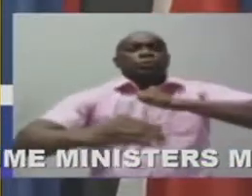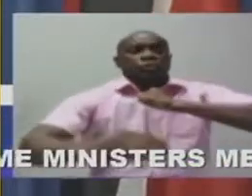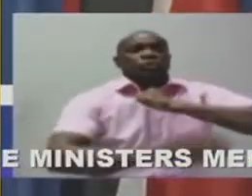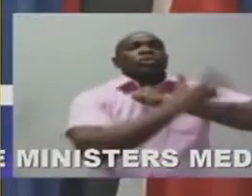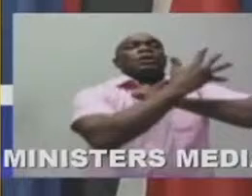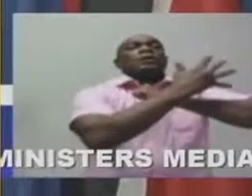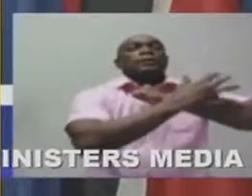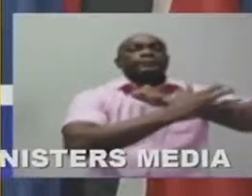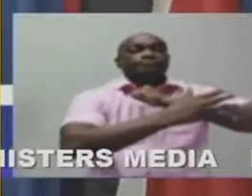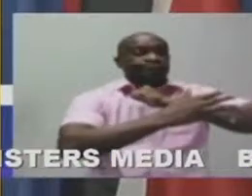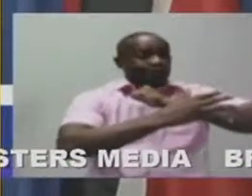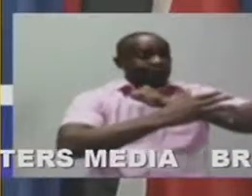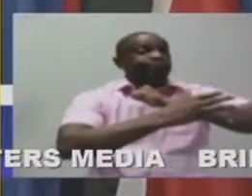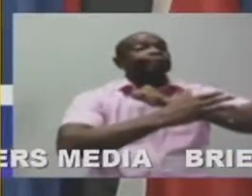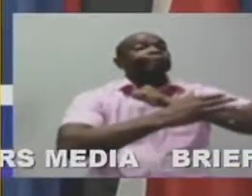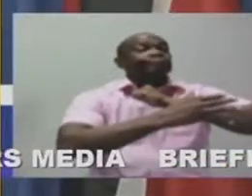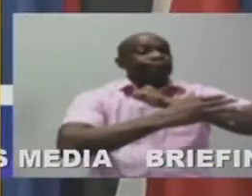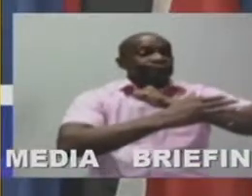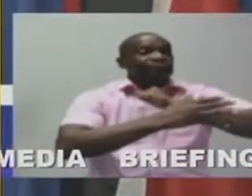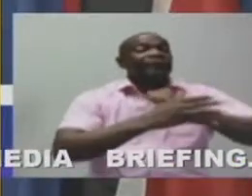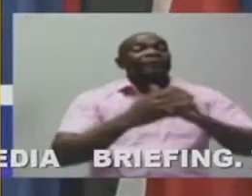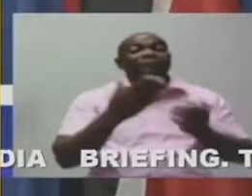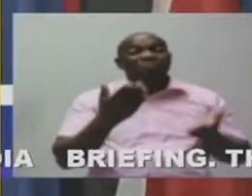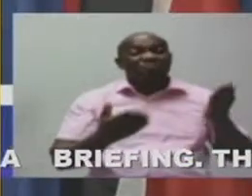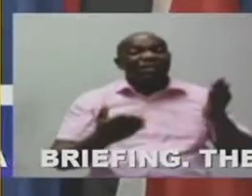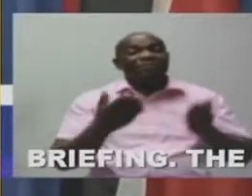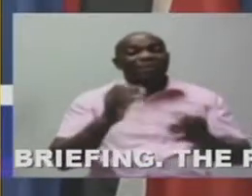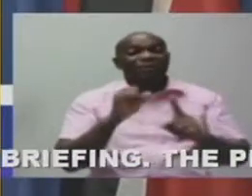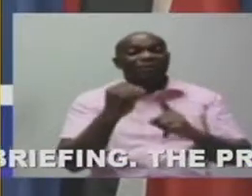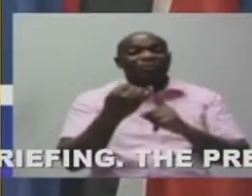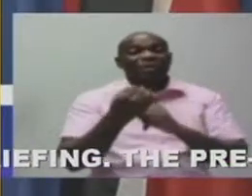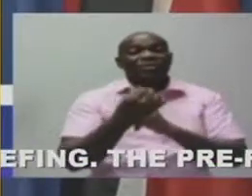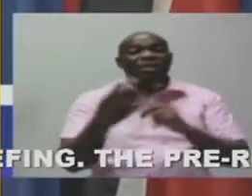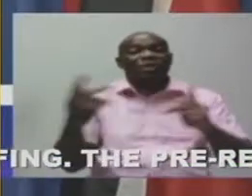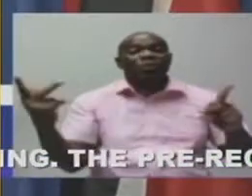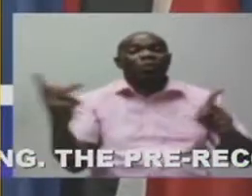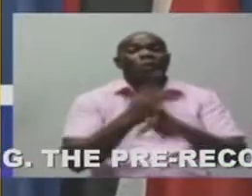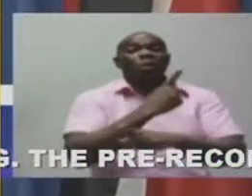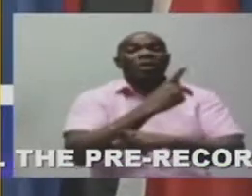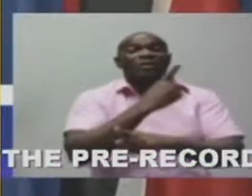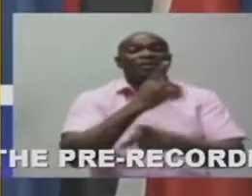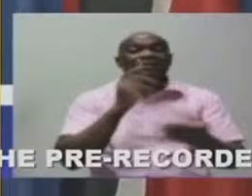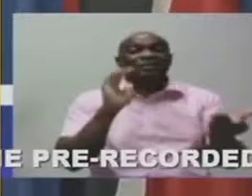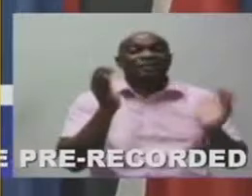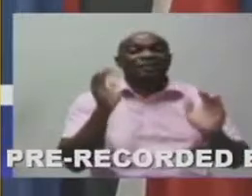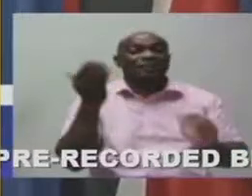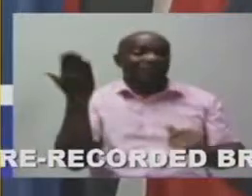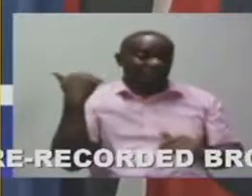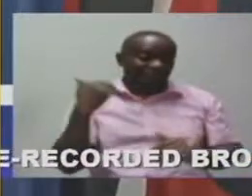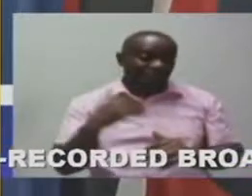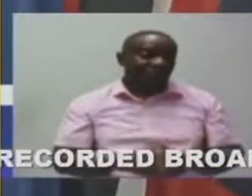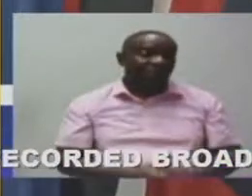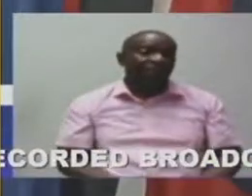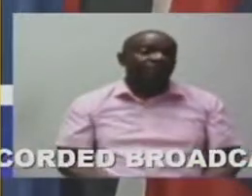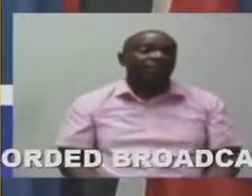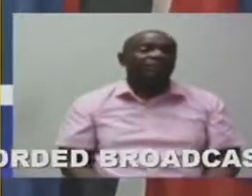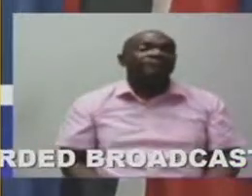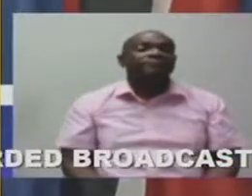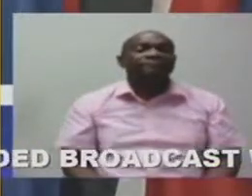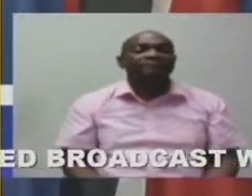second state could be far worse than the first. So we are holding it for a little while, but I'm hoping that